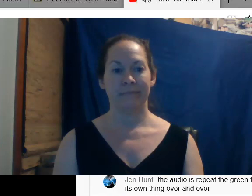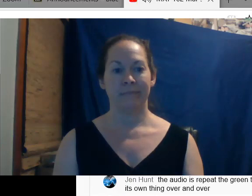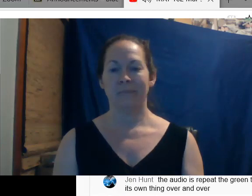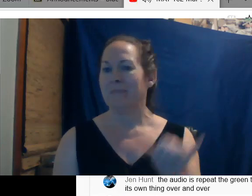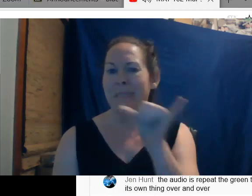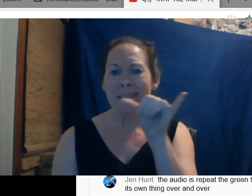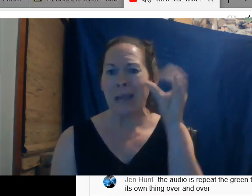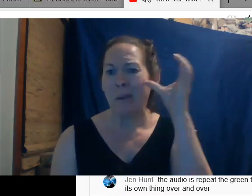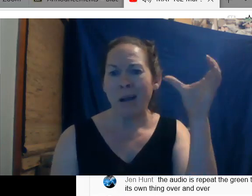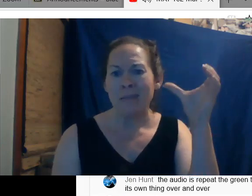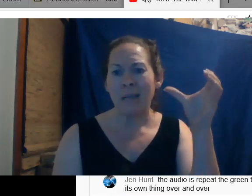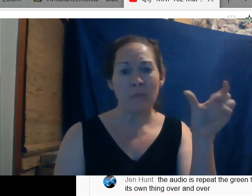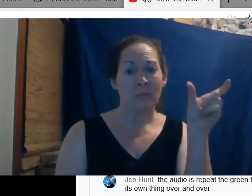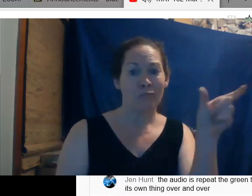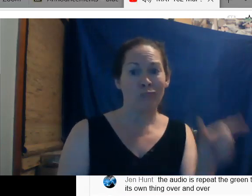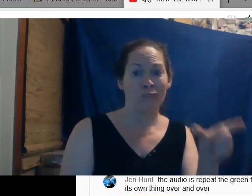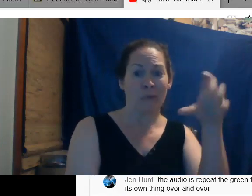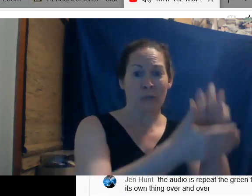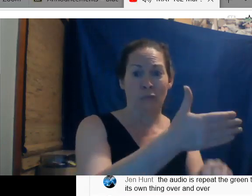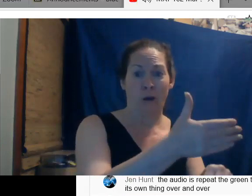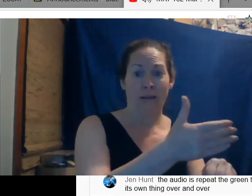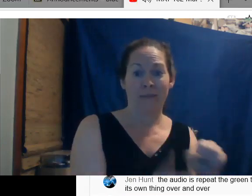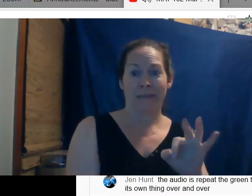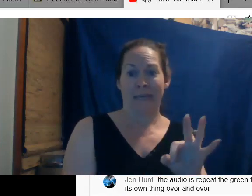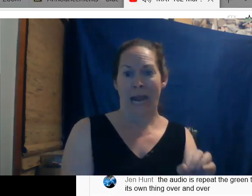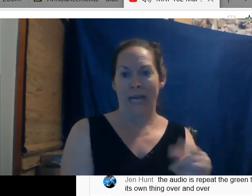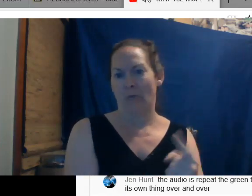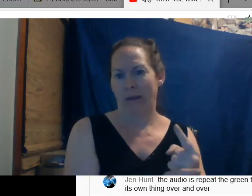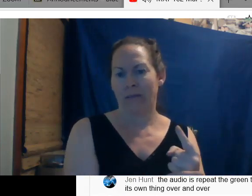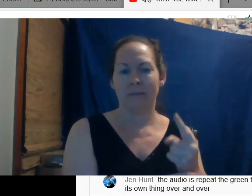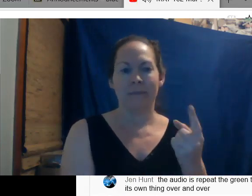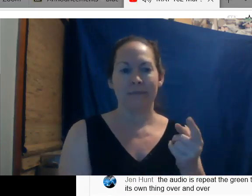I subtracted these two things to get the 9.